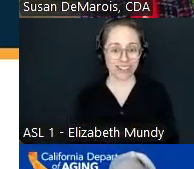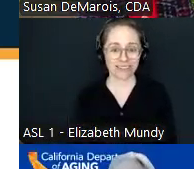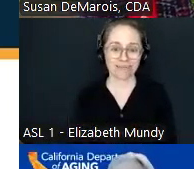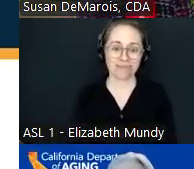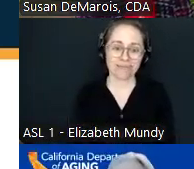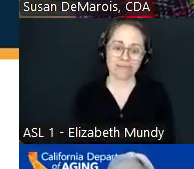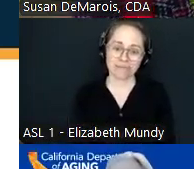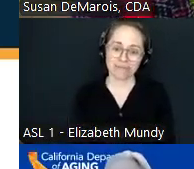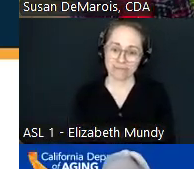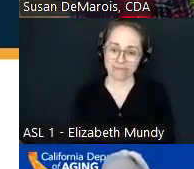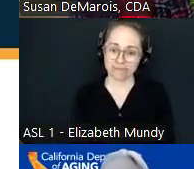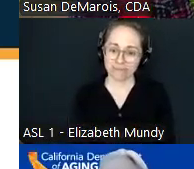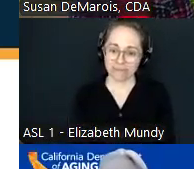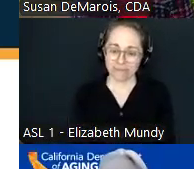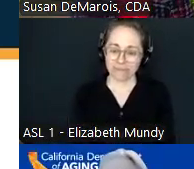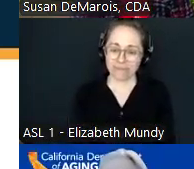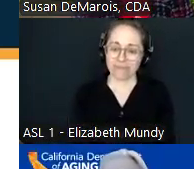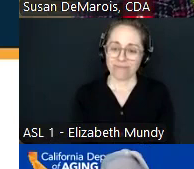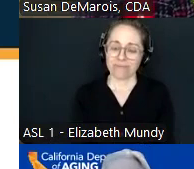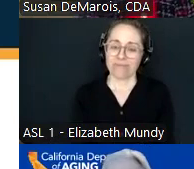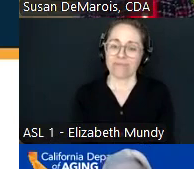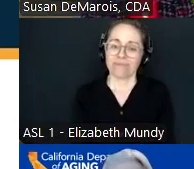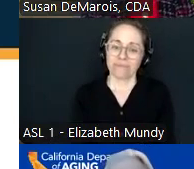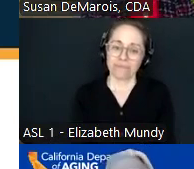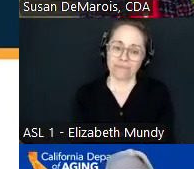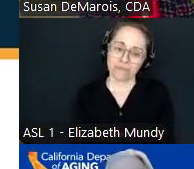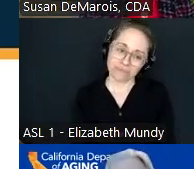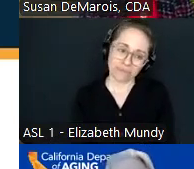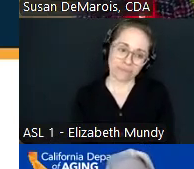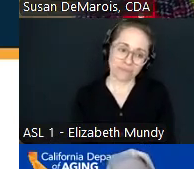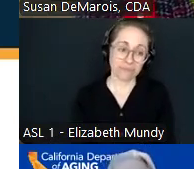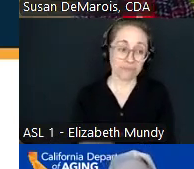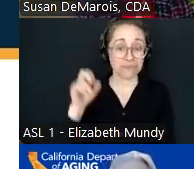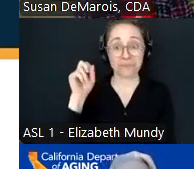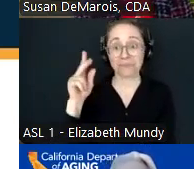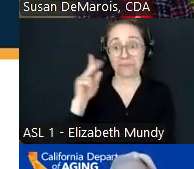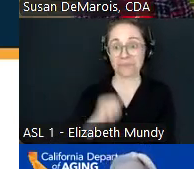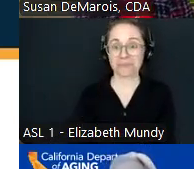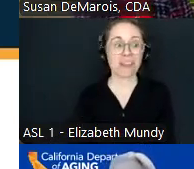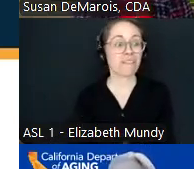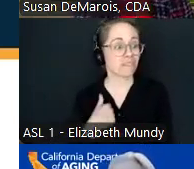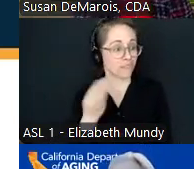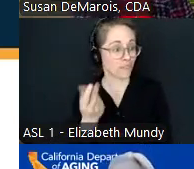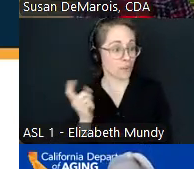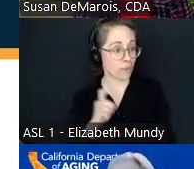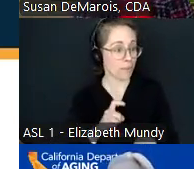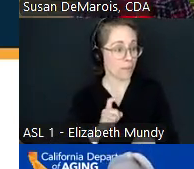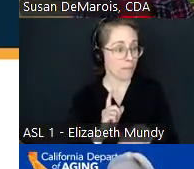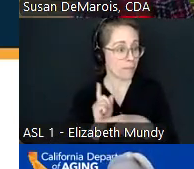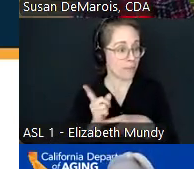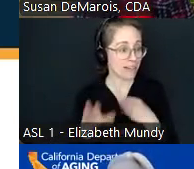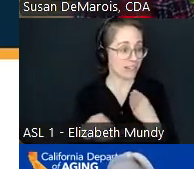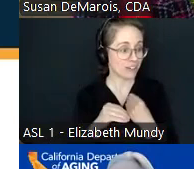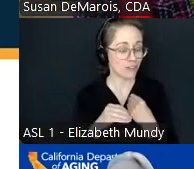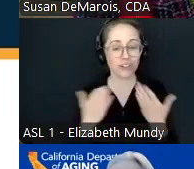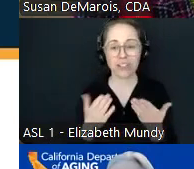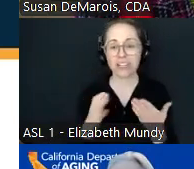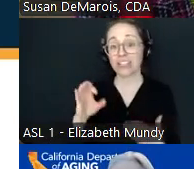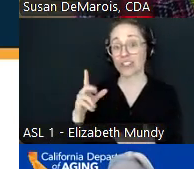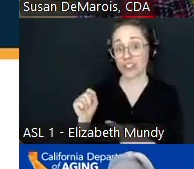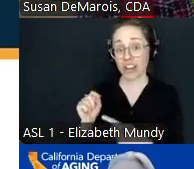All right. So we've picked up some time here. I did, in the chat, I was reminded,